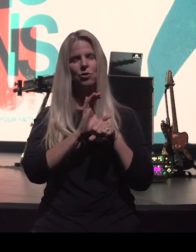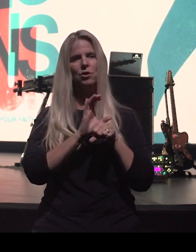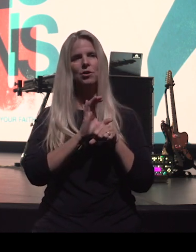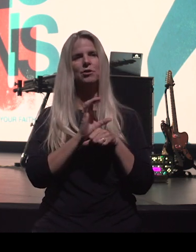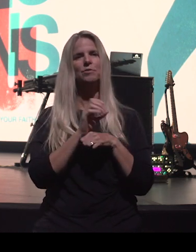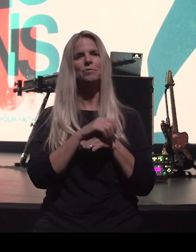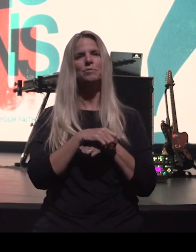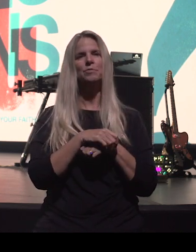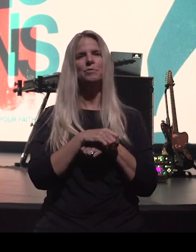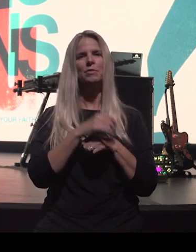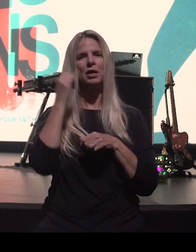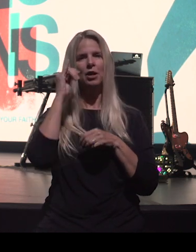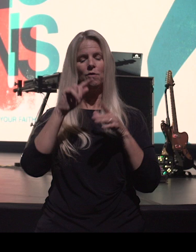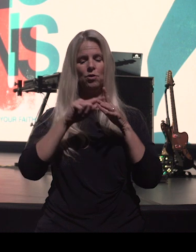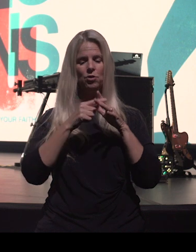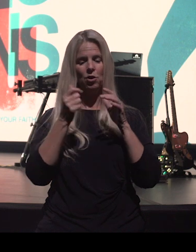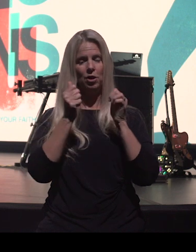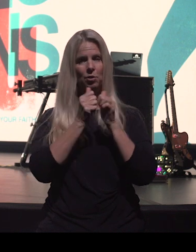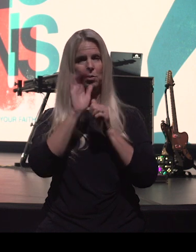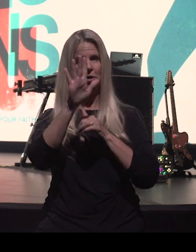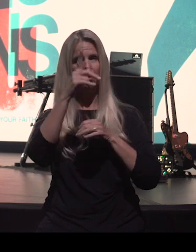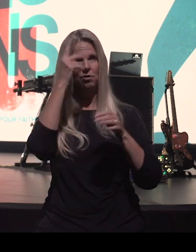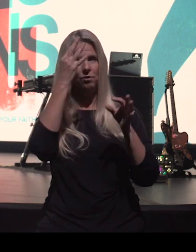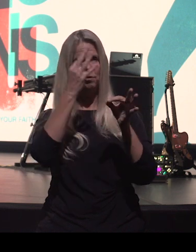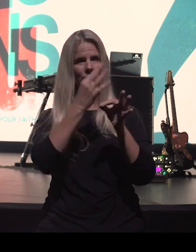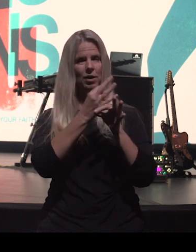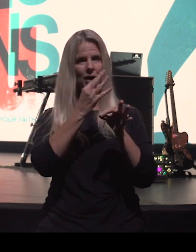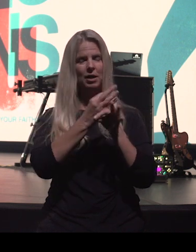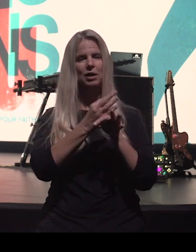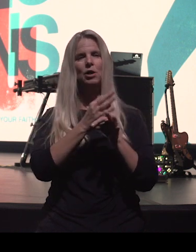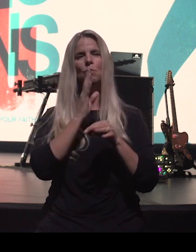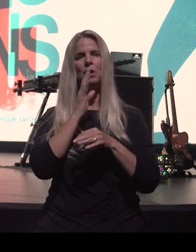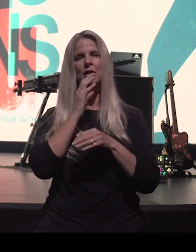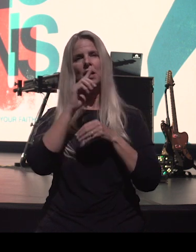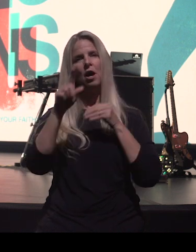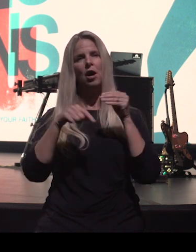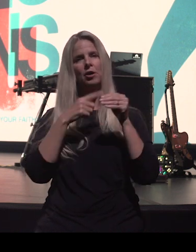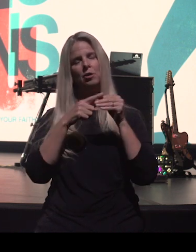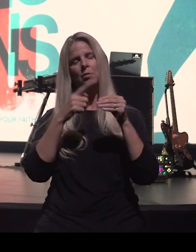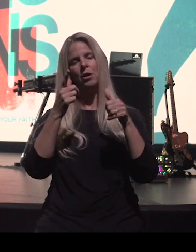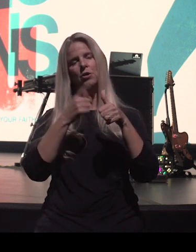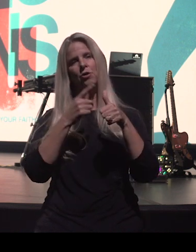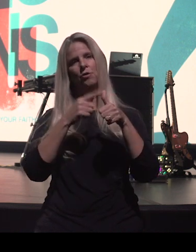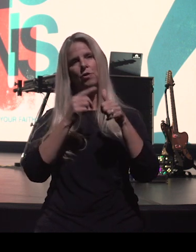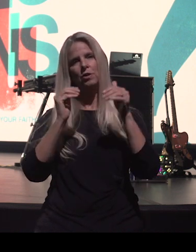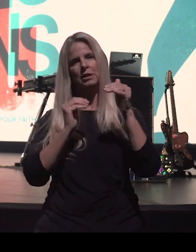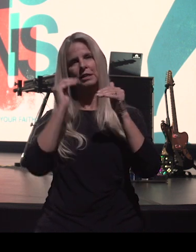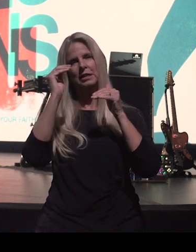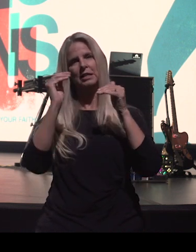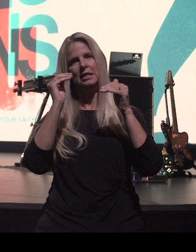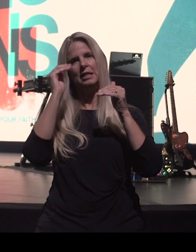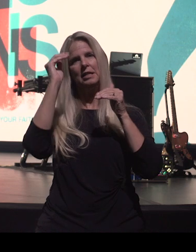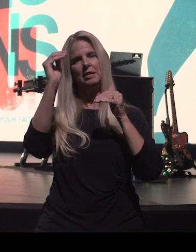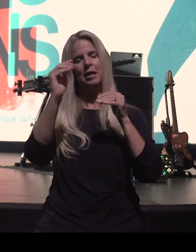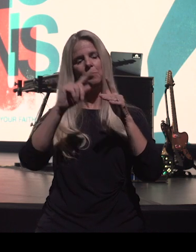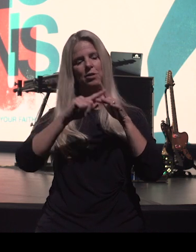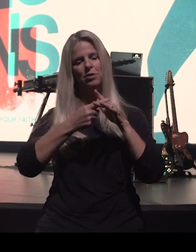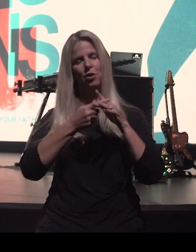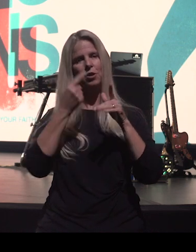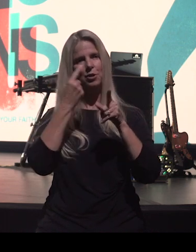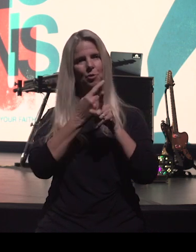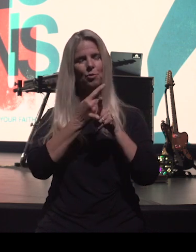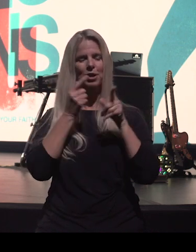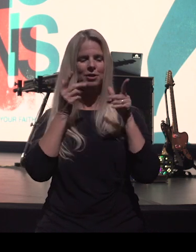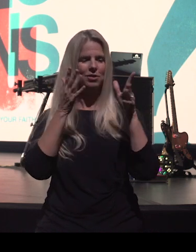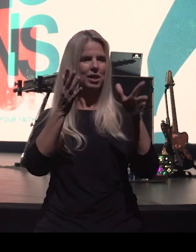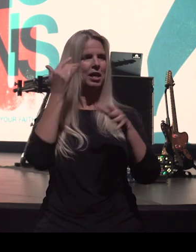starting off in your faith, we also talk about what those first initial steps look like in getting our faith started off in the right direction. And if you